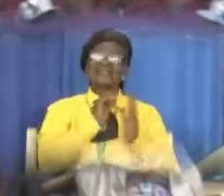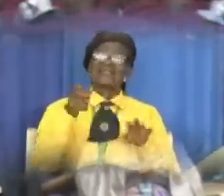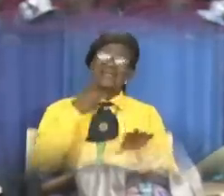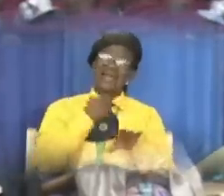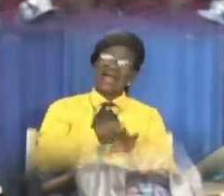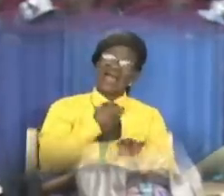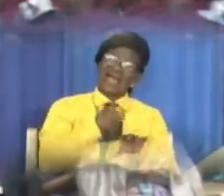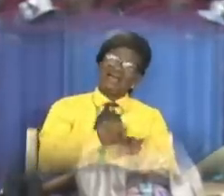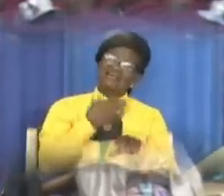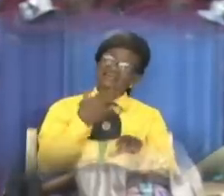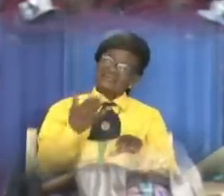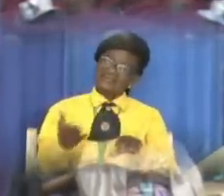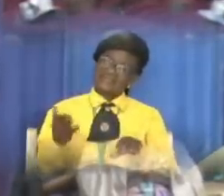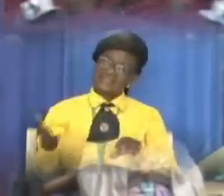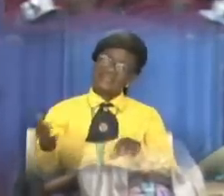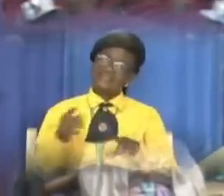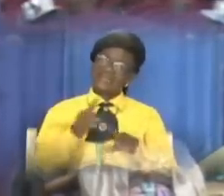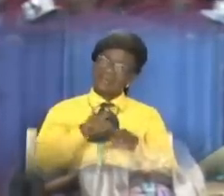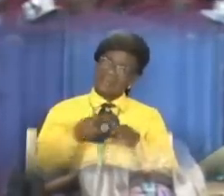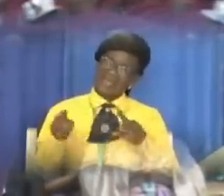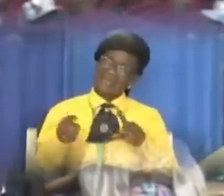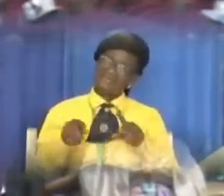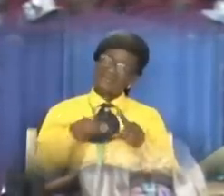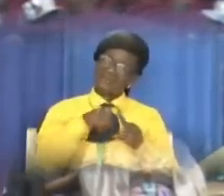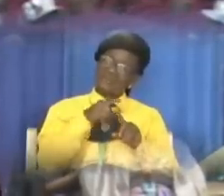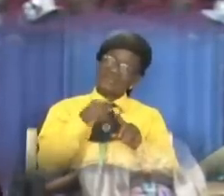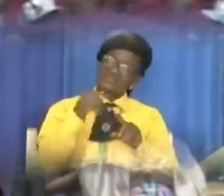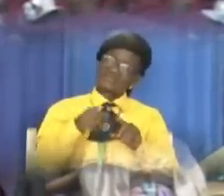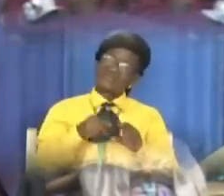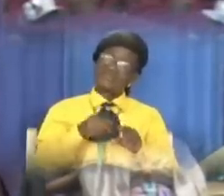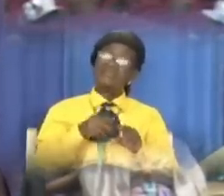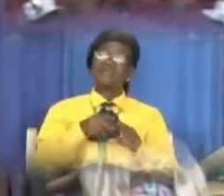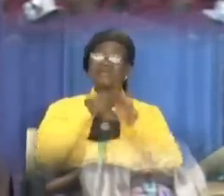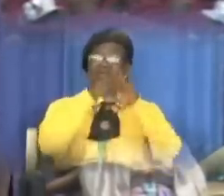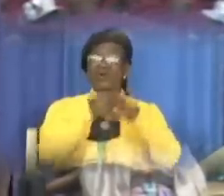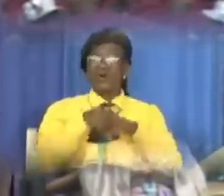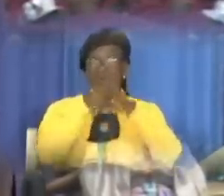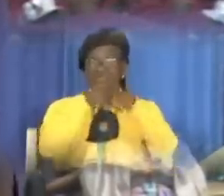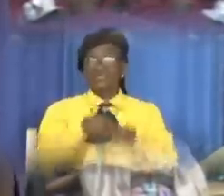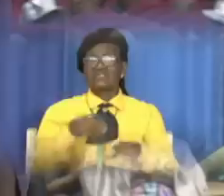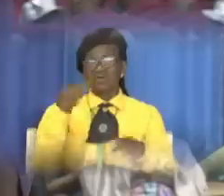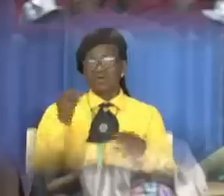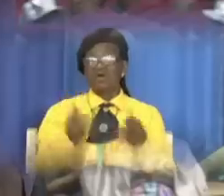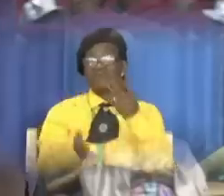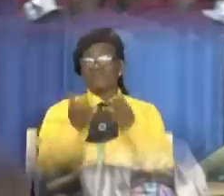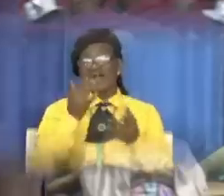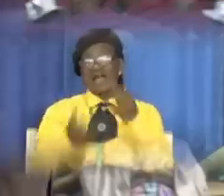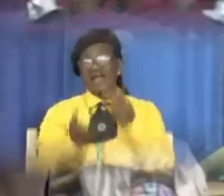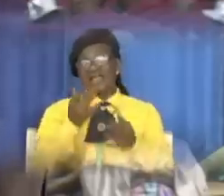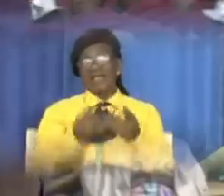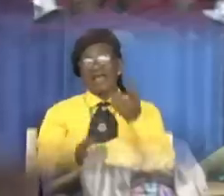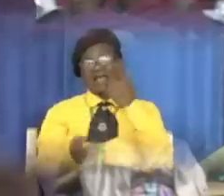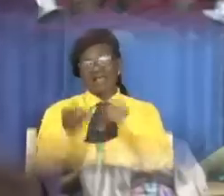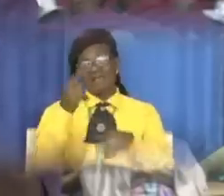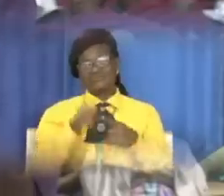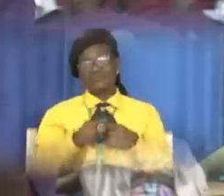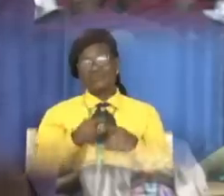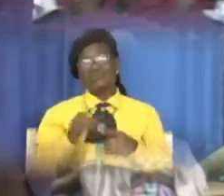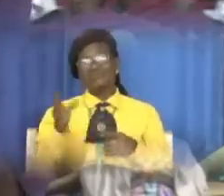But when the horses of fire and the chariots of fire came to take Elijah